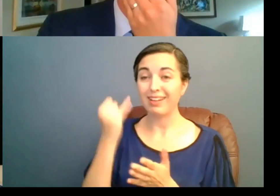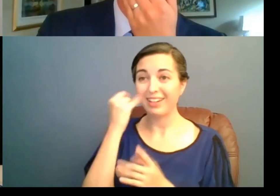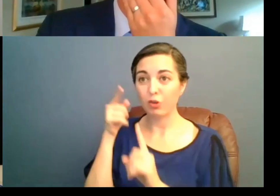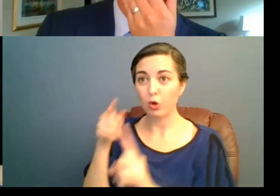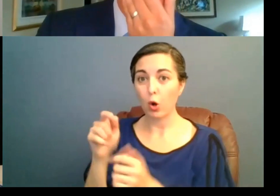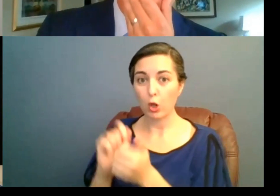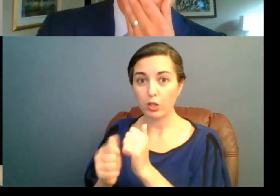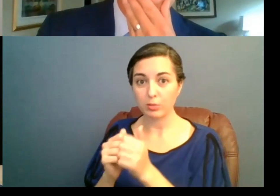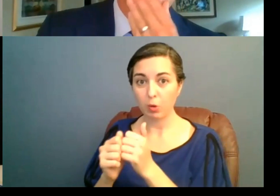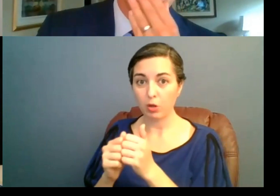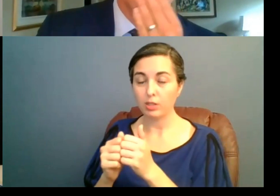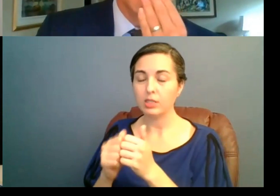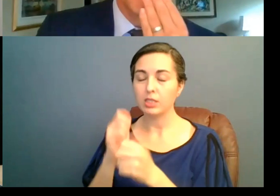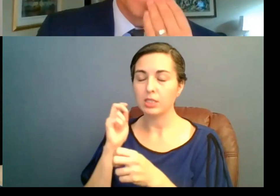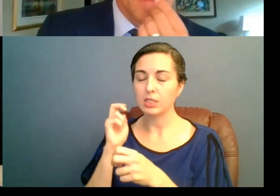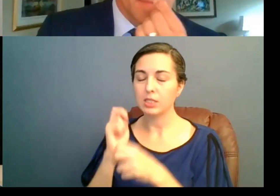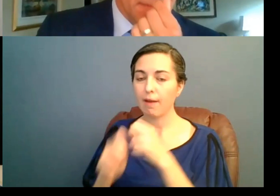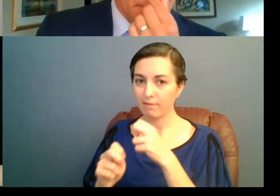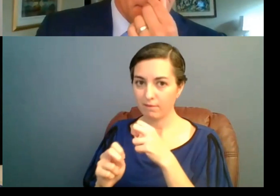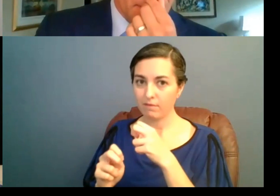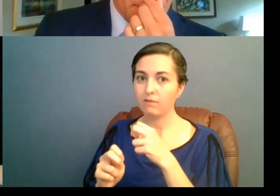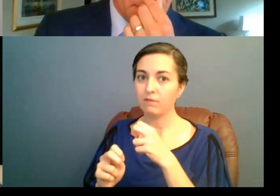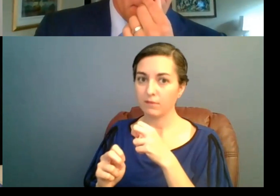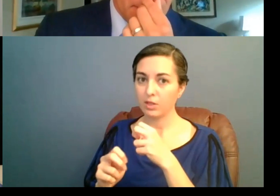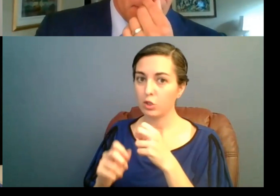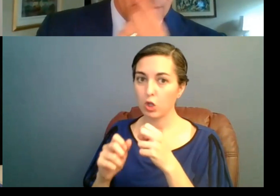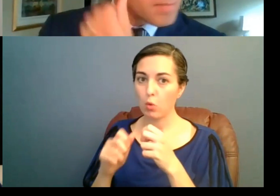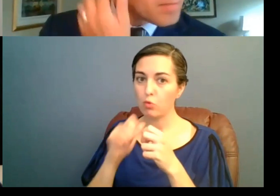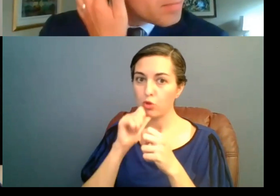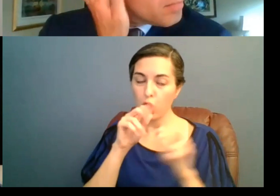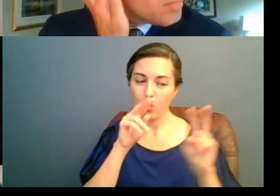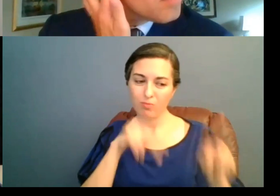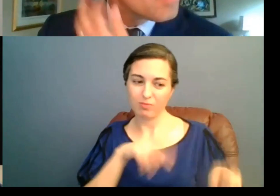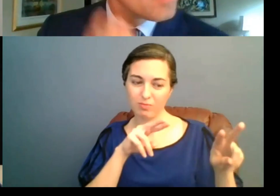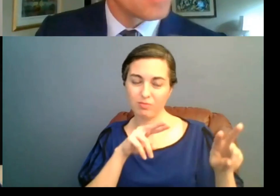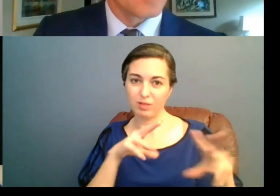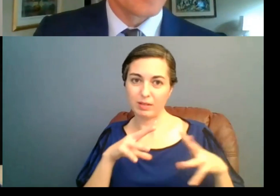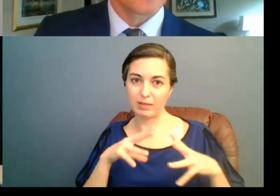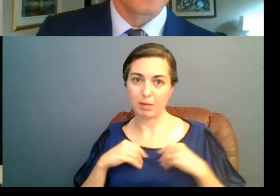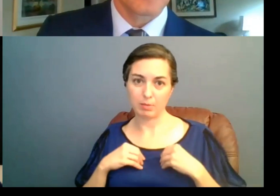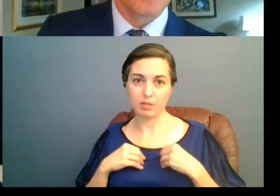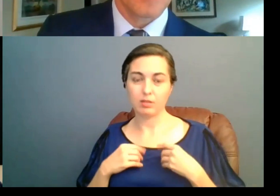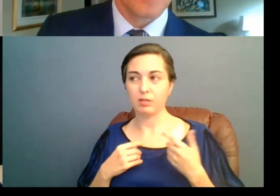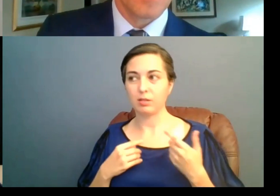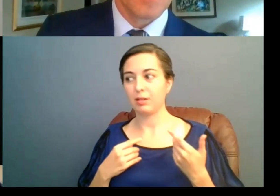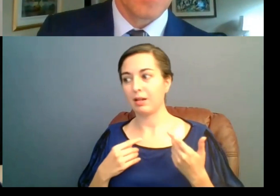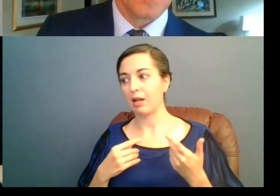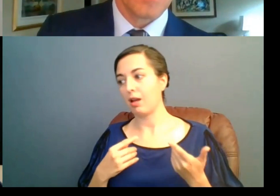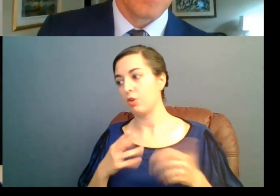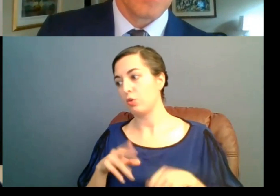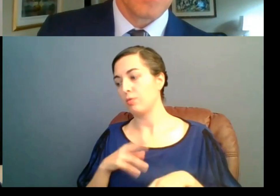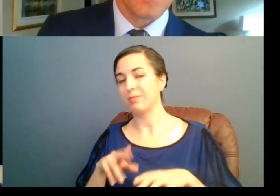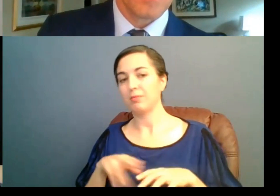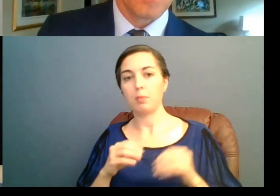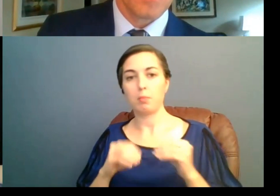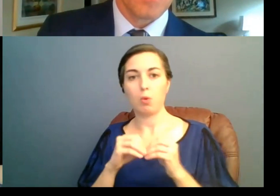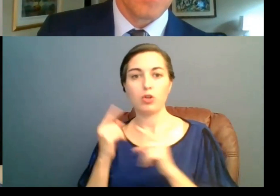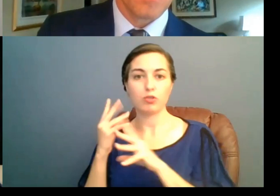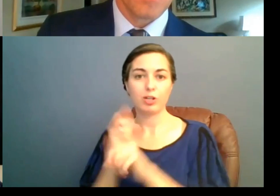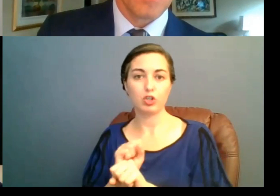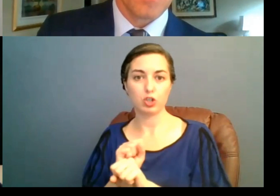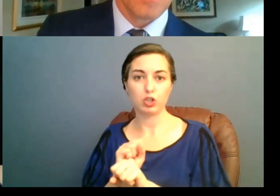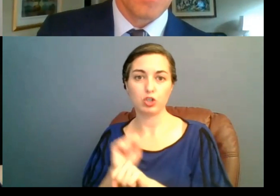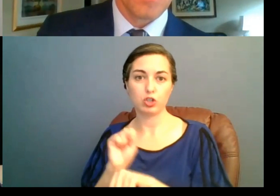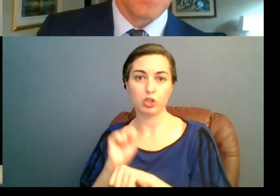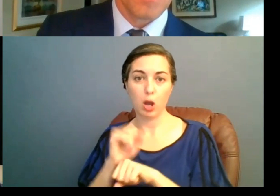sports, it's extremely difficult. So don't discount taking a more like conventional job. Like if I worked at Target in marketing for 2